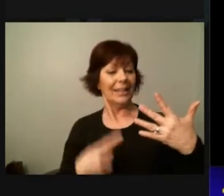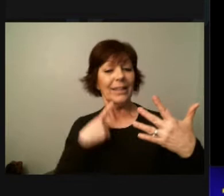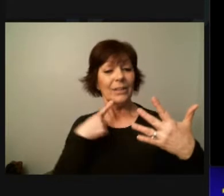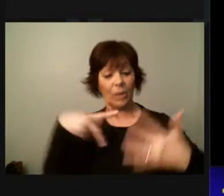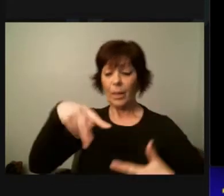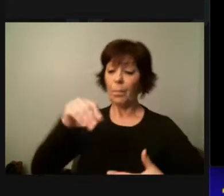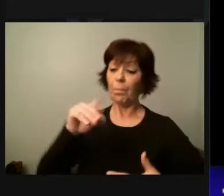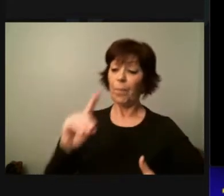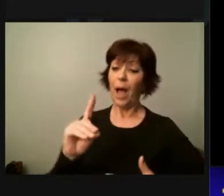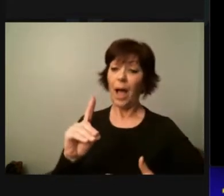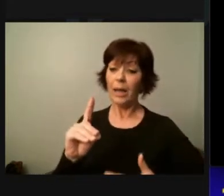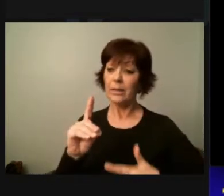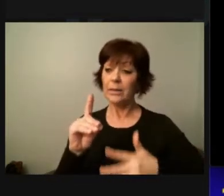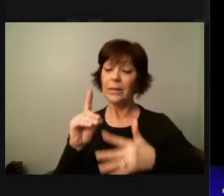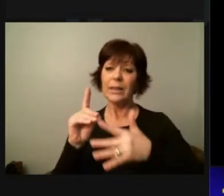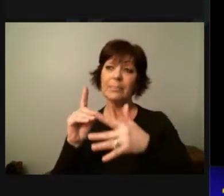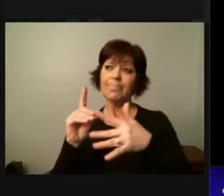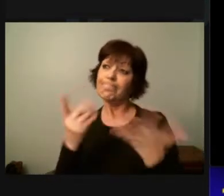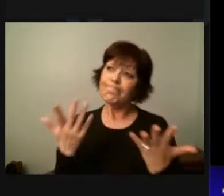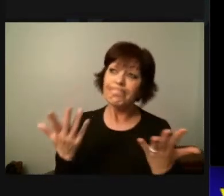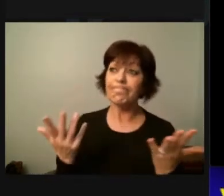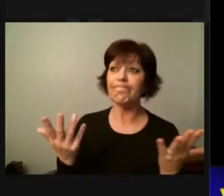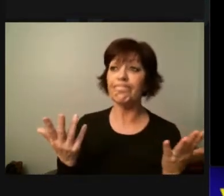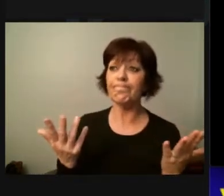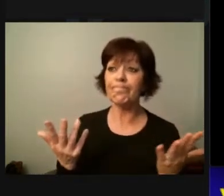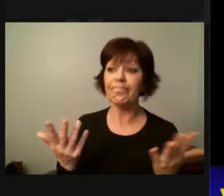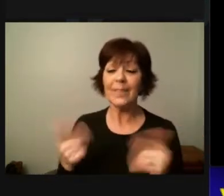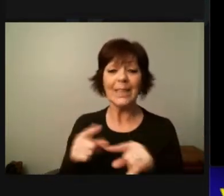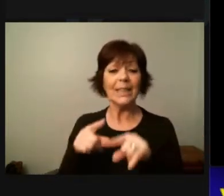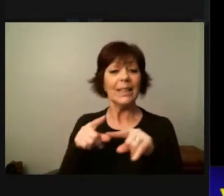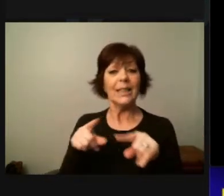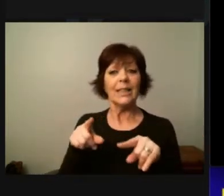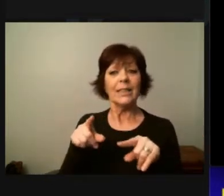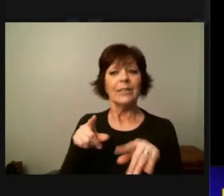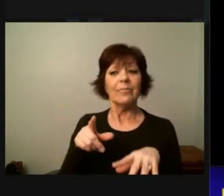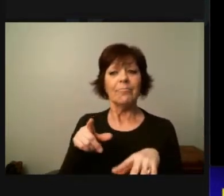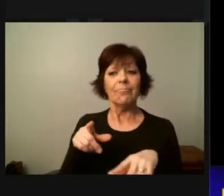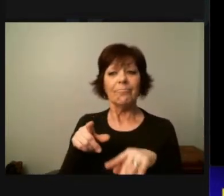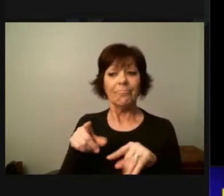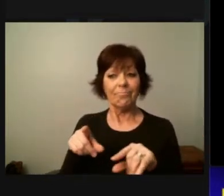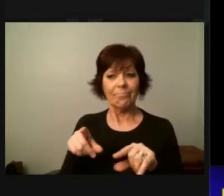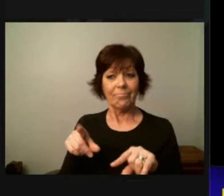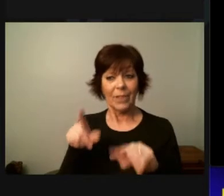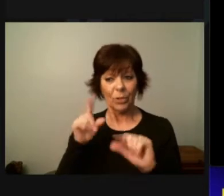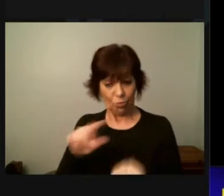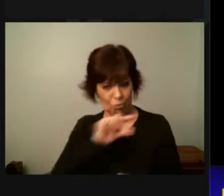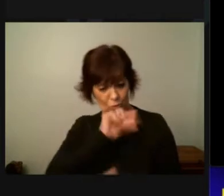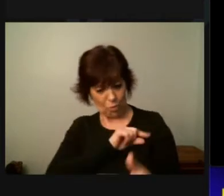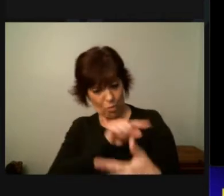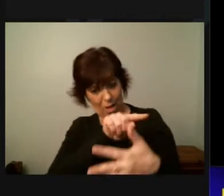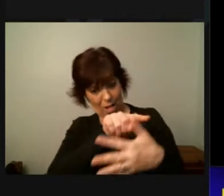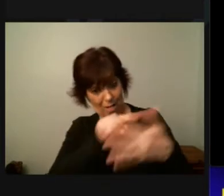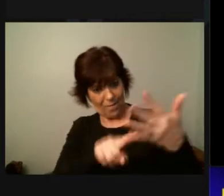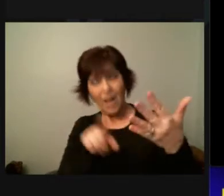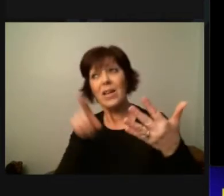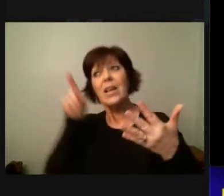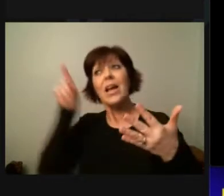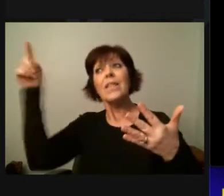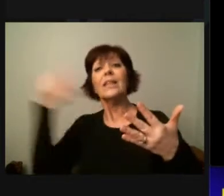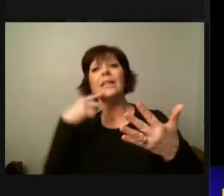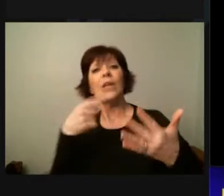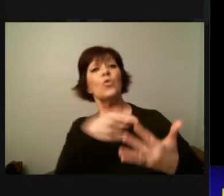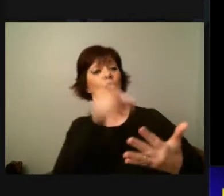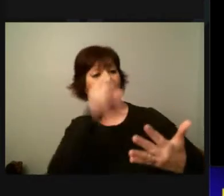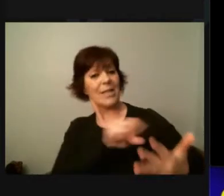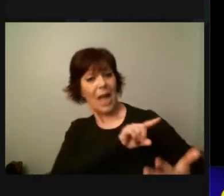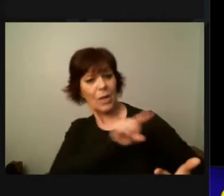pod population depends on who the federal and New York State government say can come to